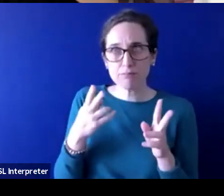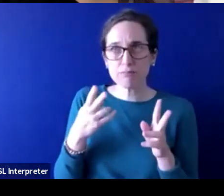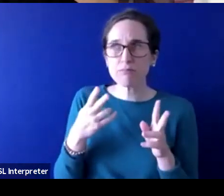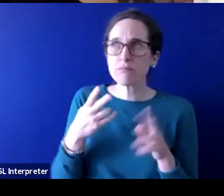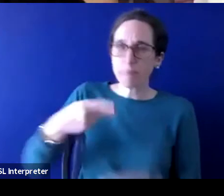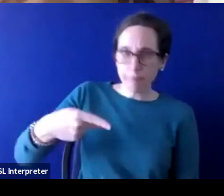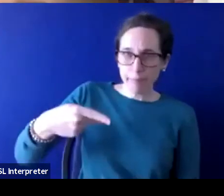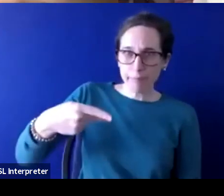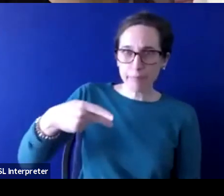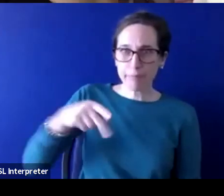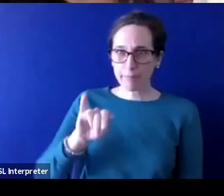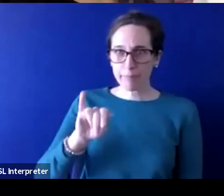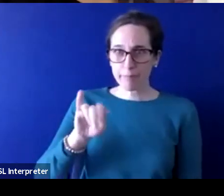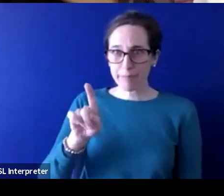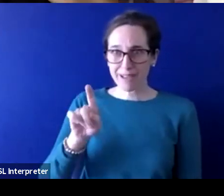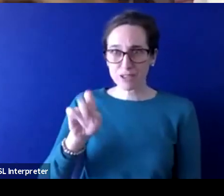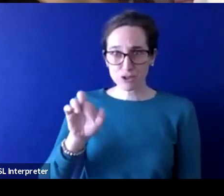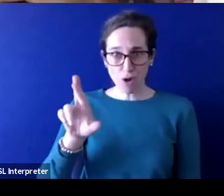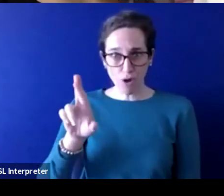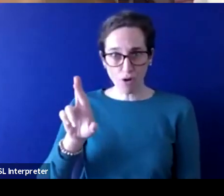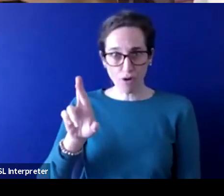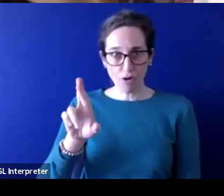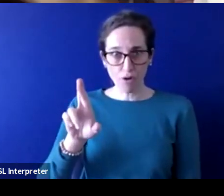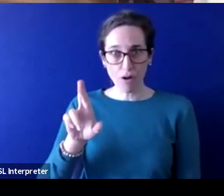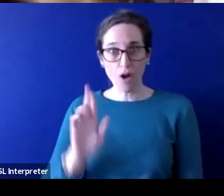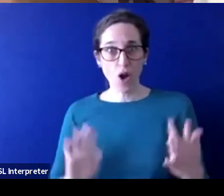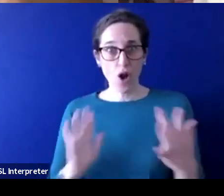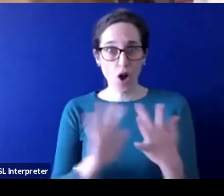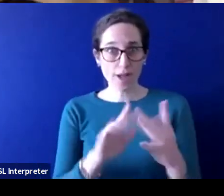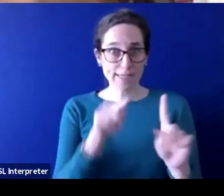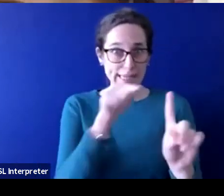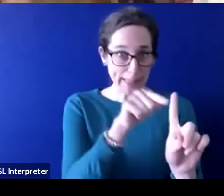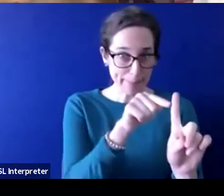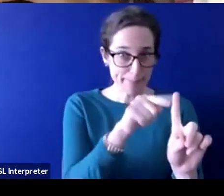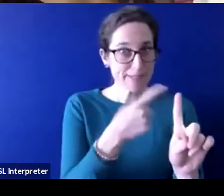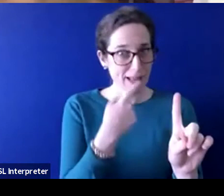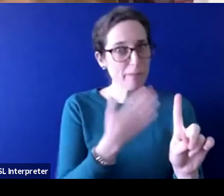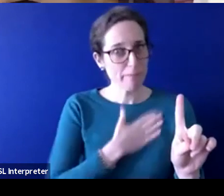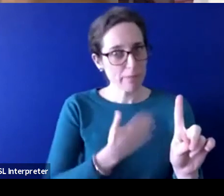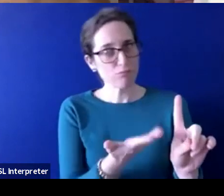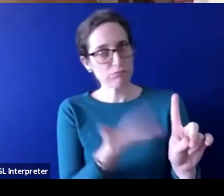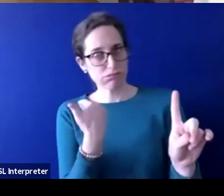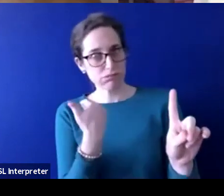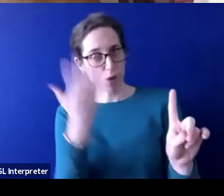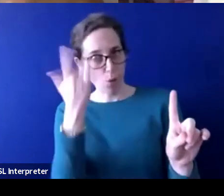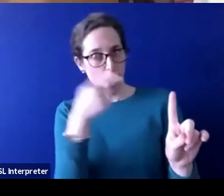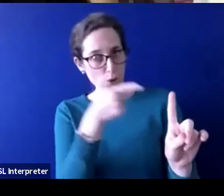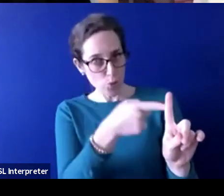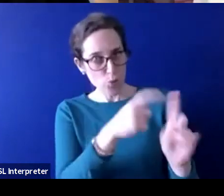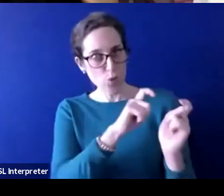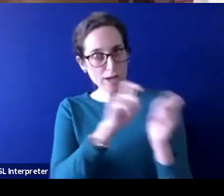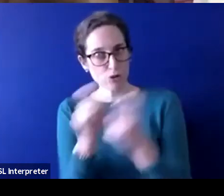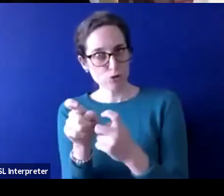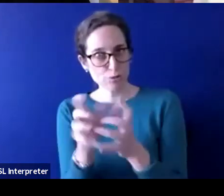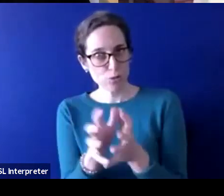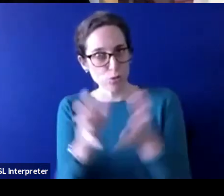Pixar had hit, they basically contacted him saying, we're interested in you joining us because we feel like you have a lot to give. And he was like,